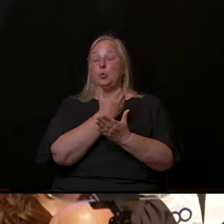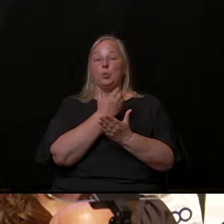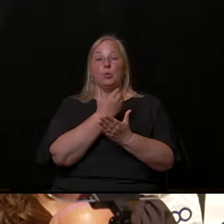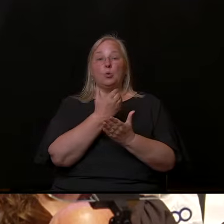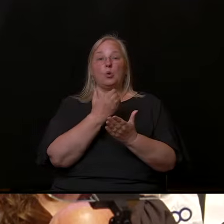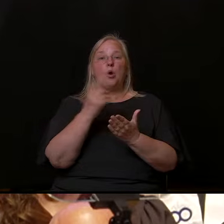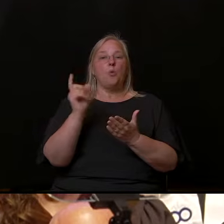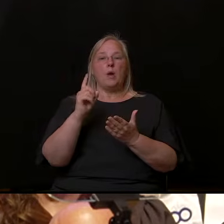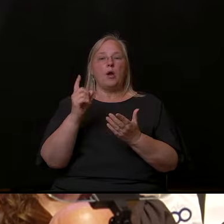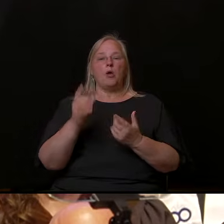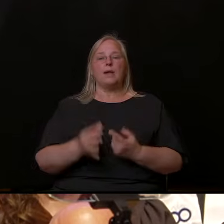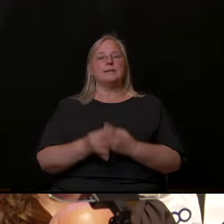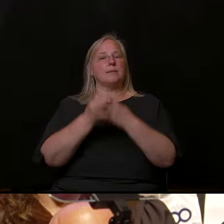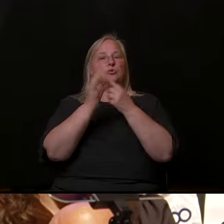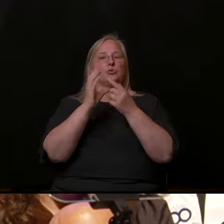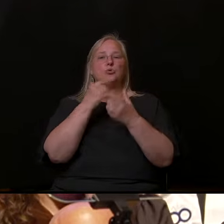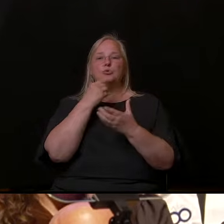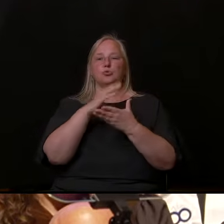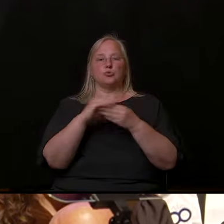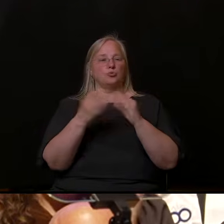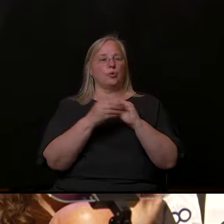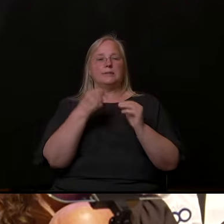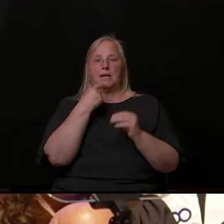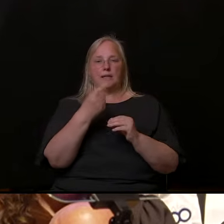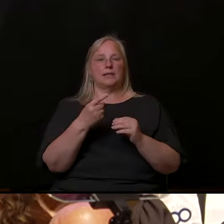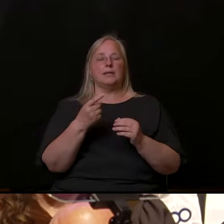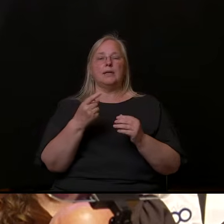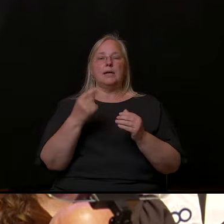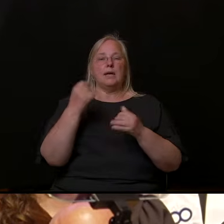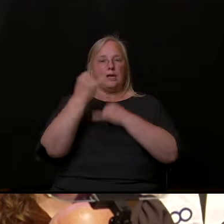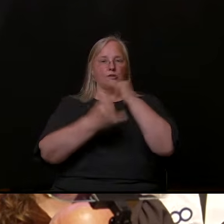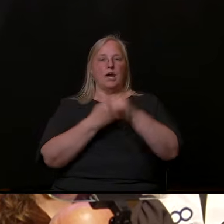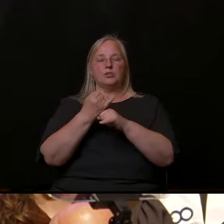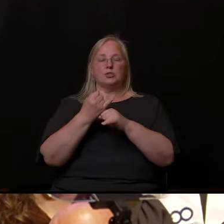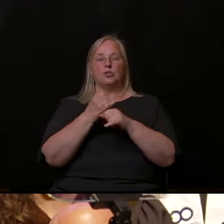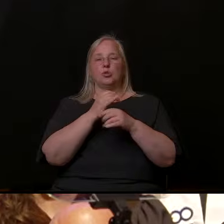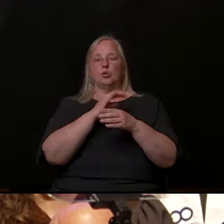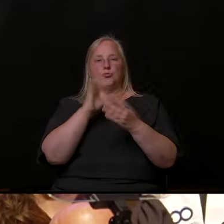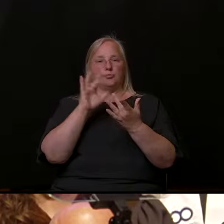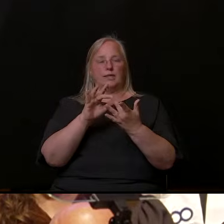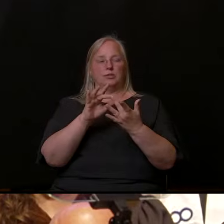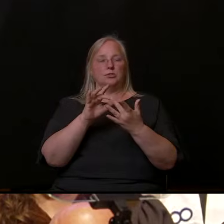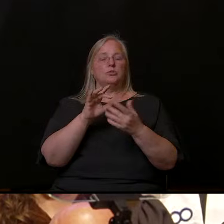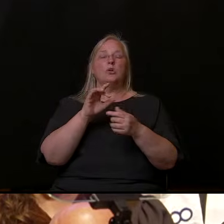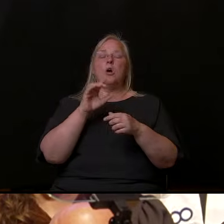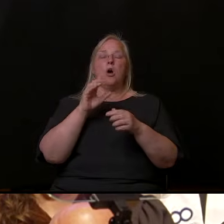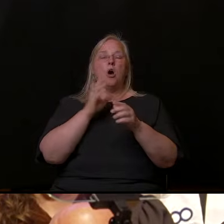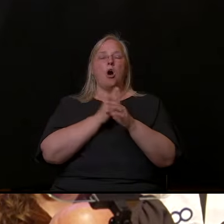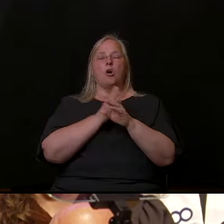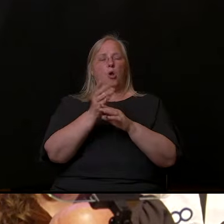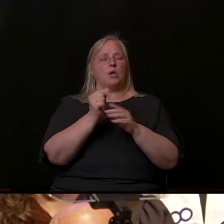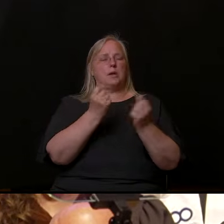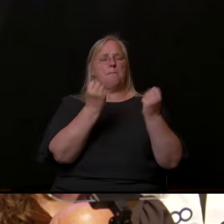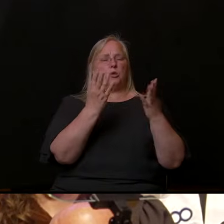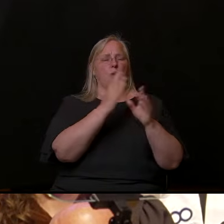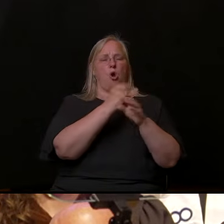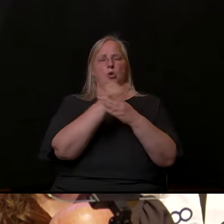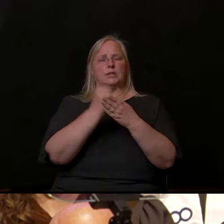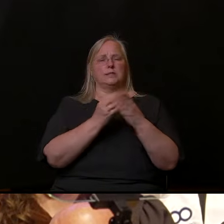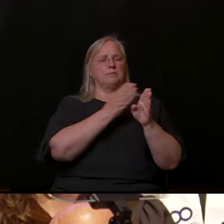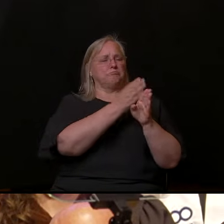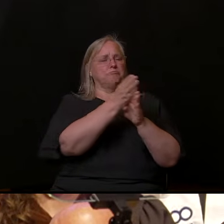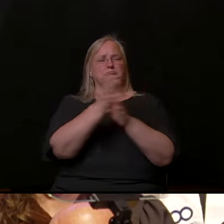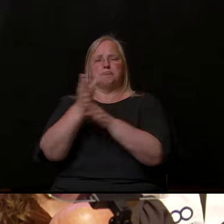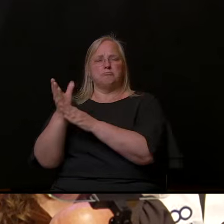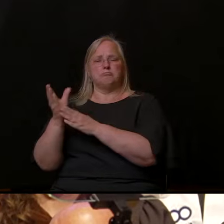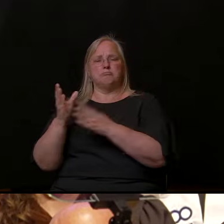your exceptional storytelling, international reach across multiple artistic mediums, and uniquely creative